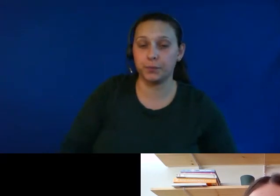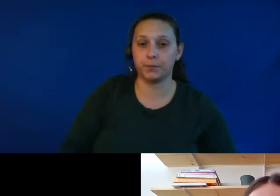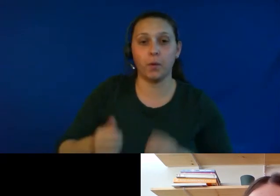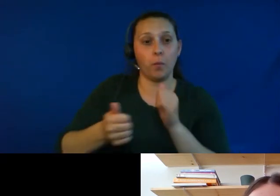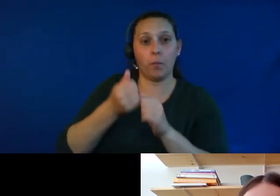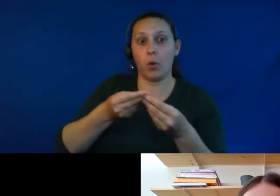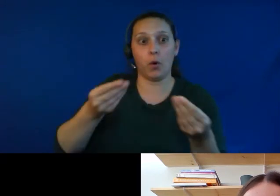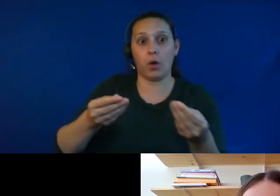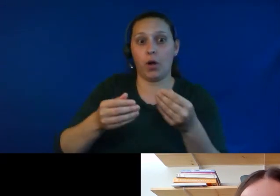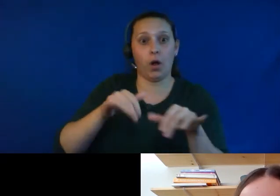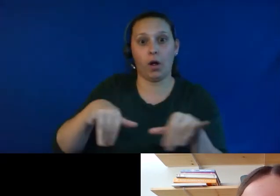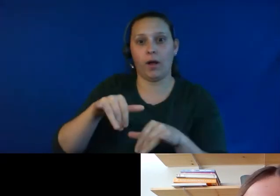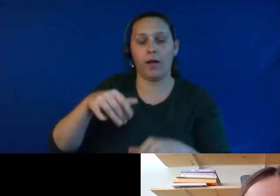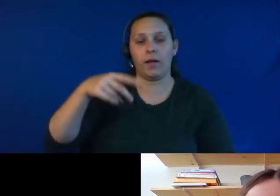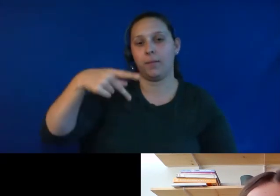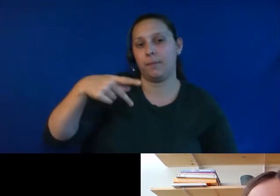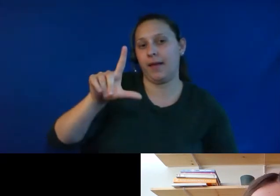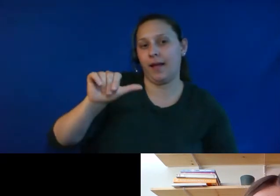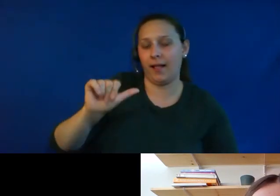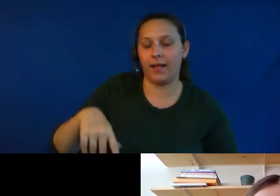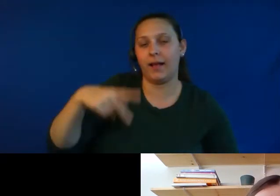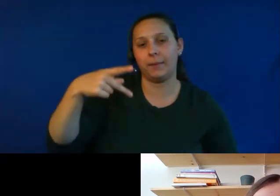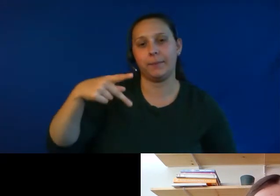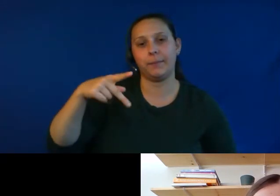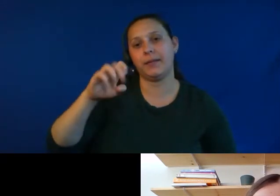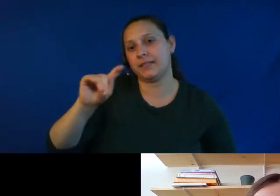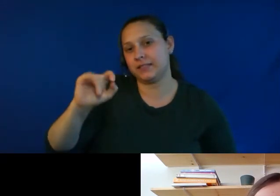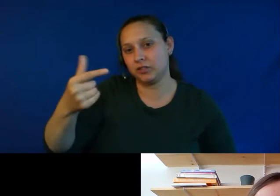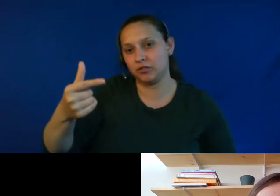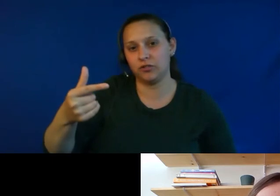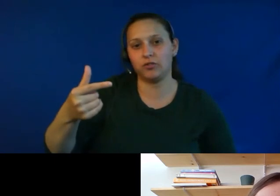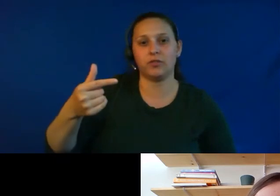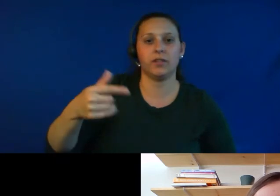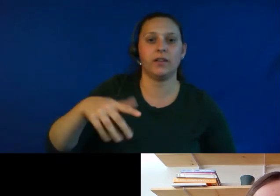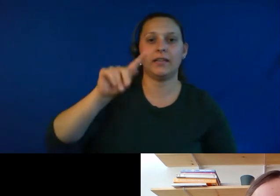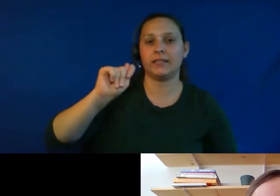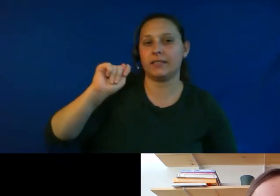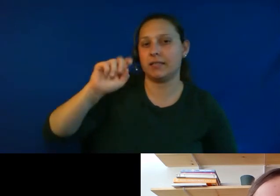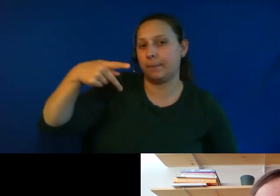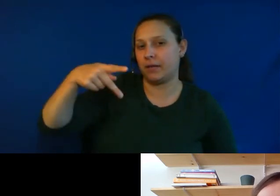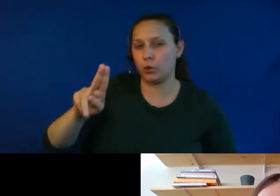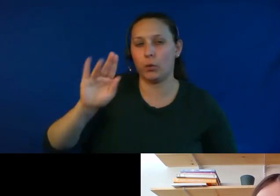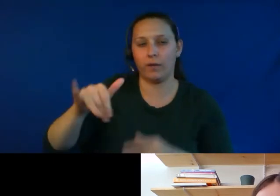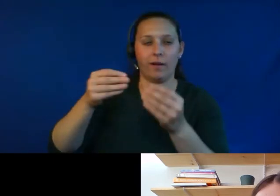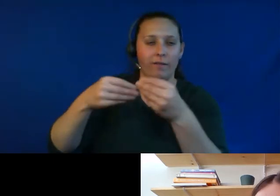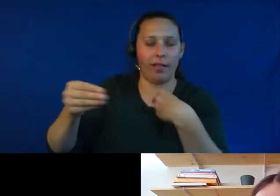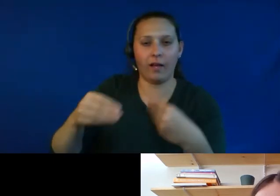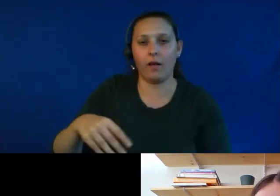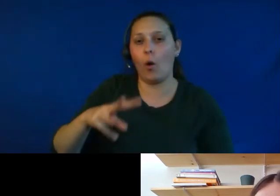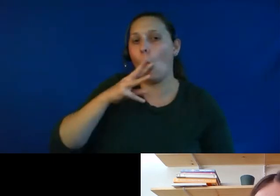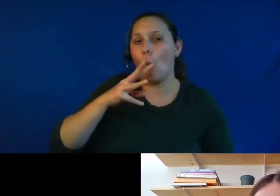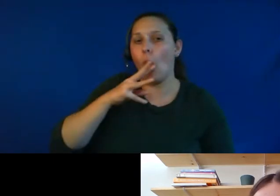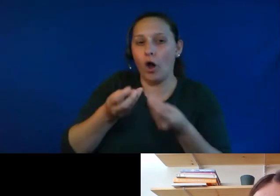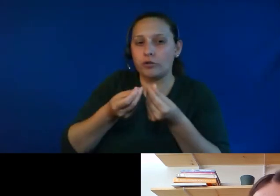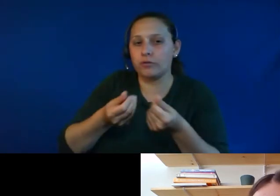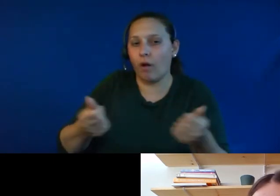materials for 3D printing are things like LA, PETG, which are rigid materials, TPU, which is like a flexible material, the water-soluble materials